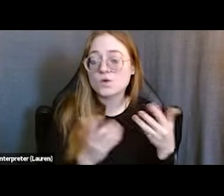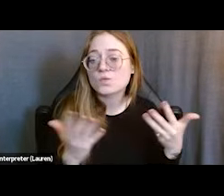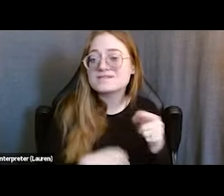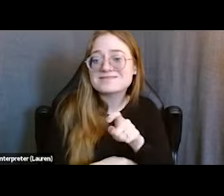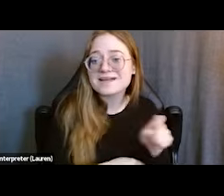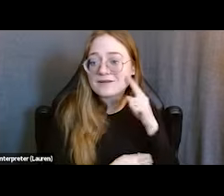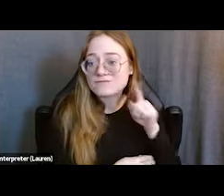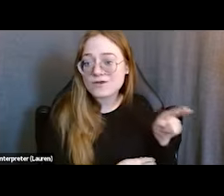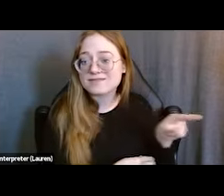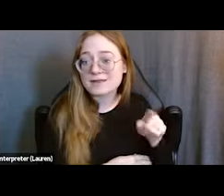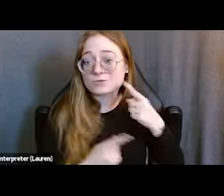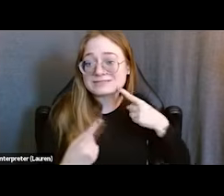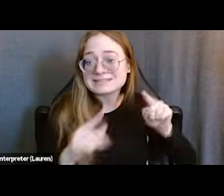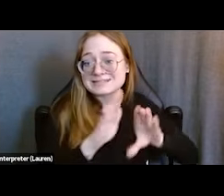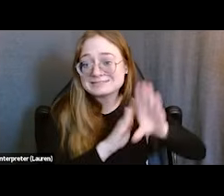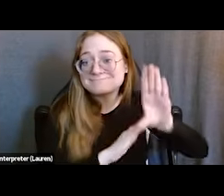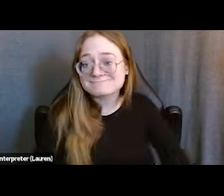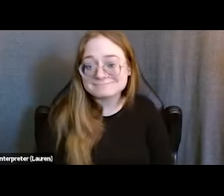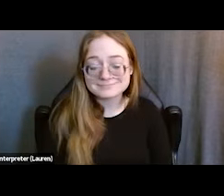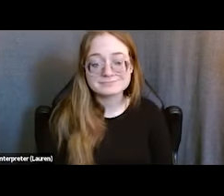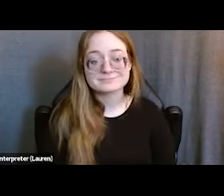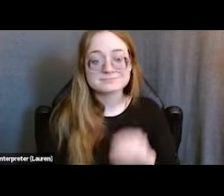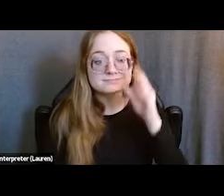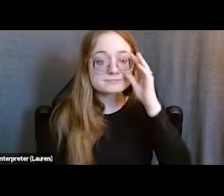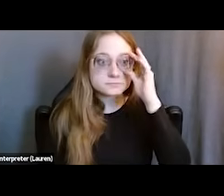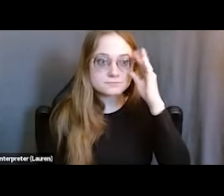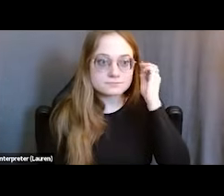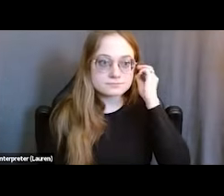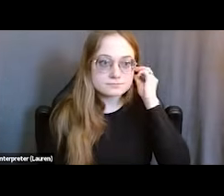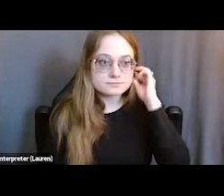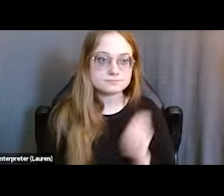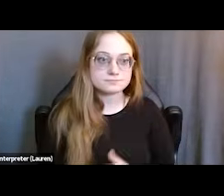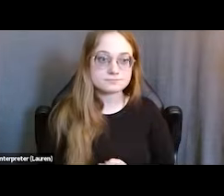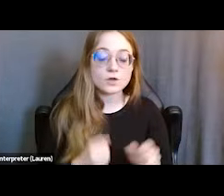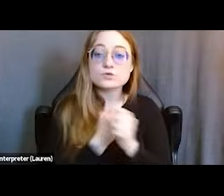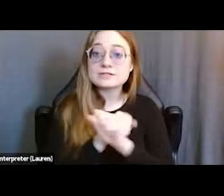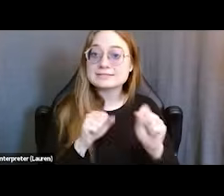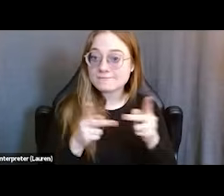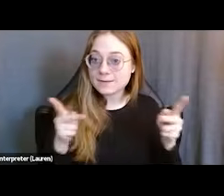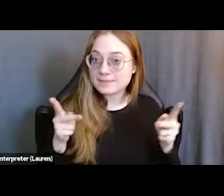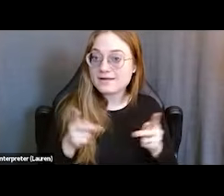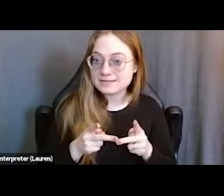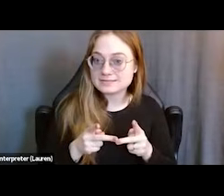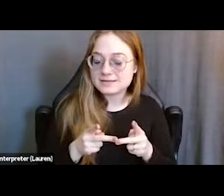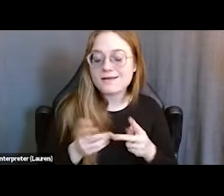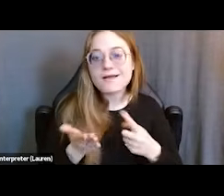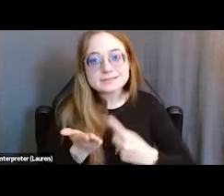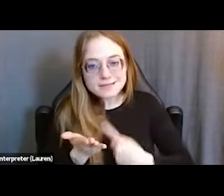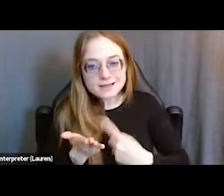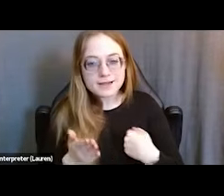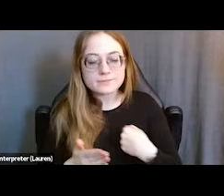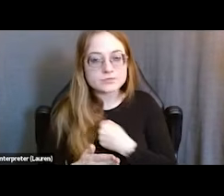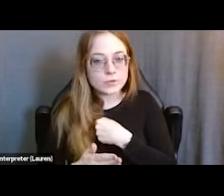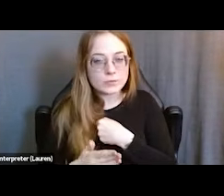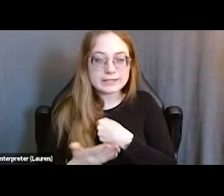for them to be successful. In a safe place to be, in the children's world, we sometimes debate this understanding